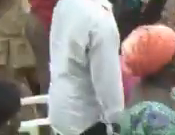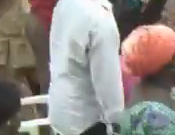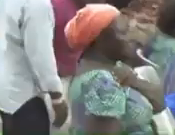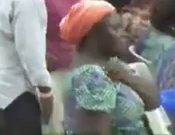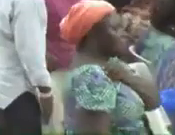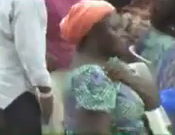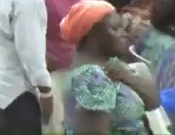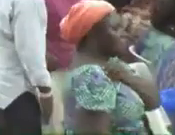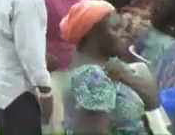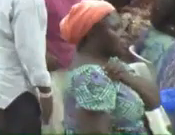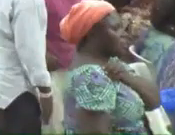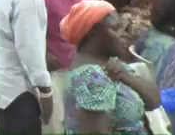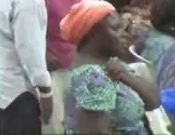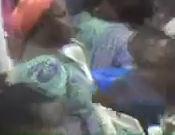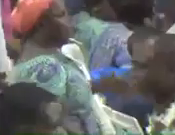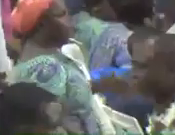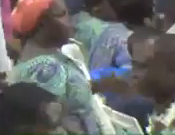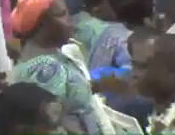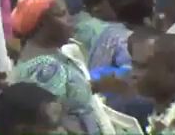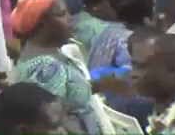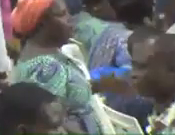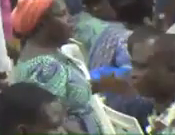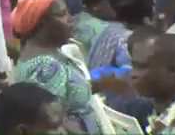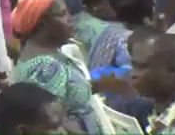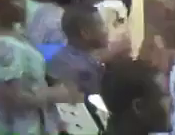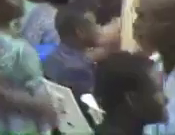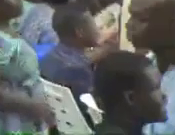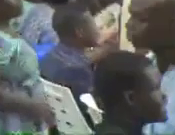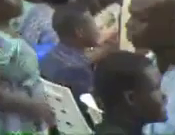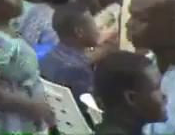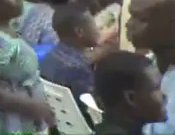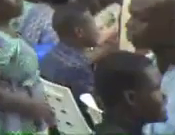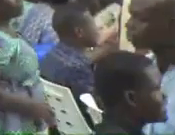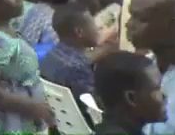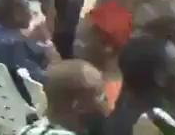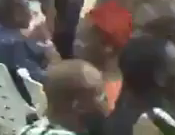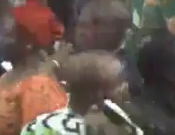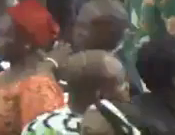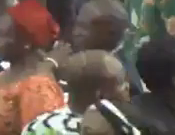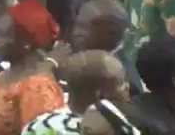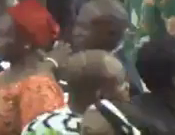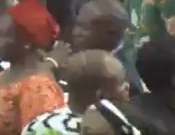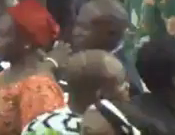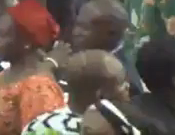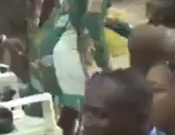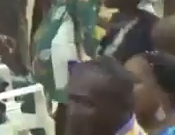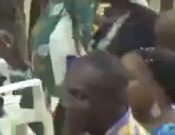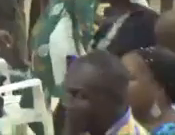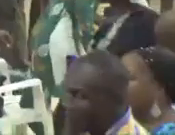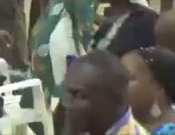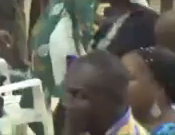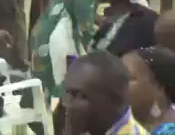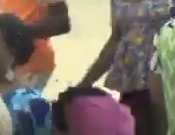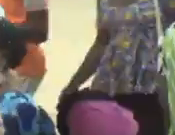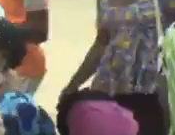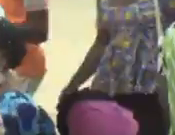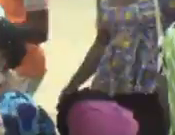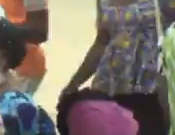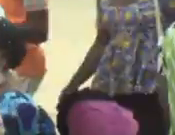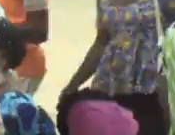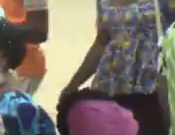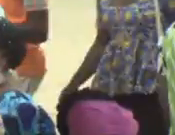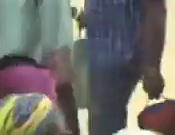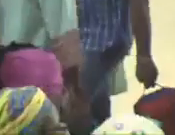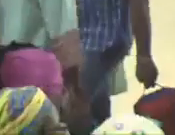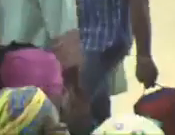His blood. What the Lord has done, what the Lord has done for me, I cannot tell